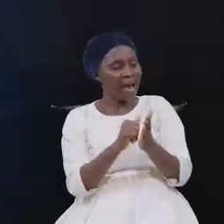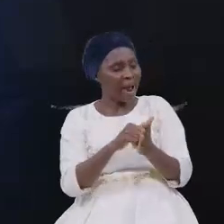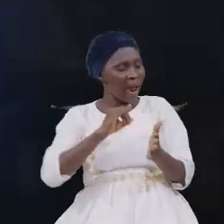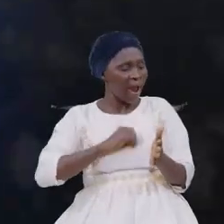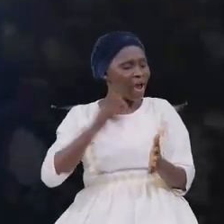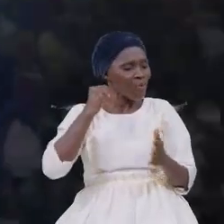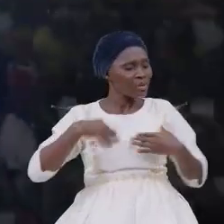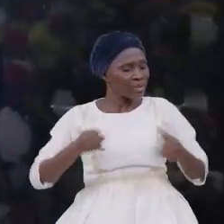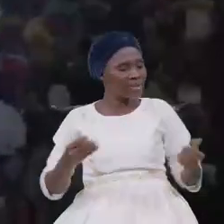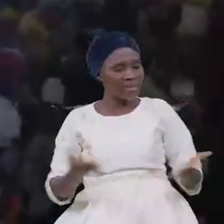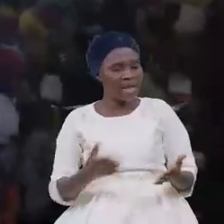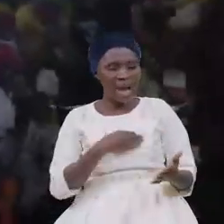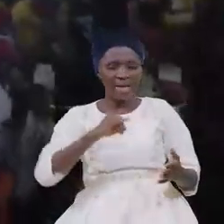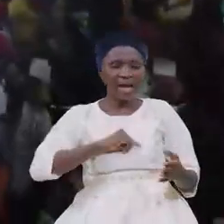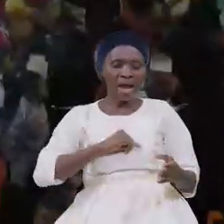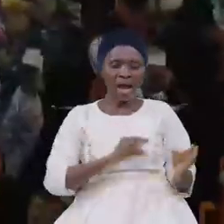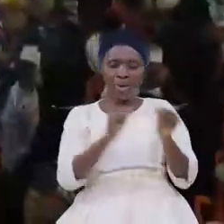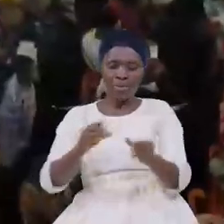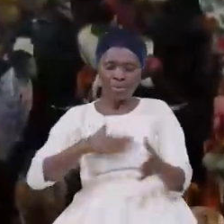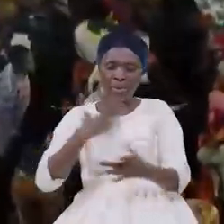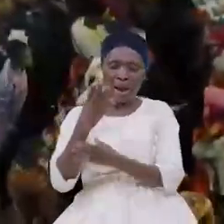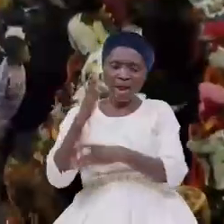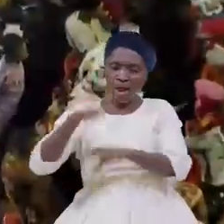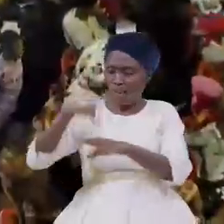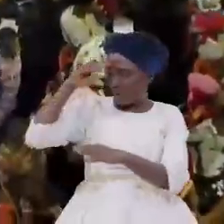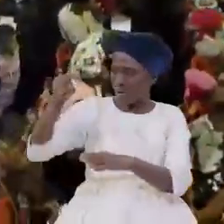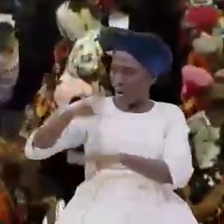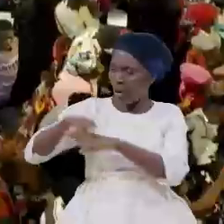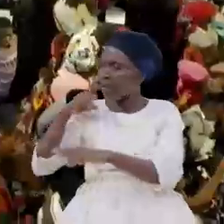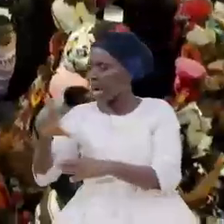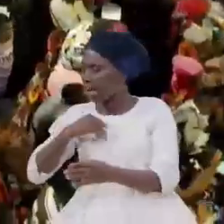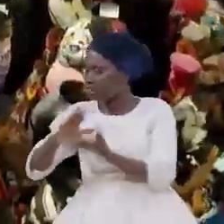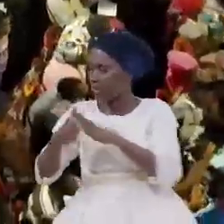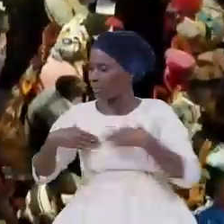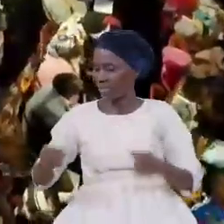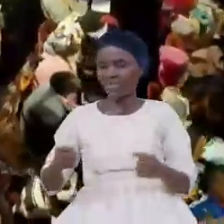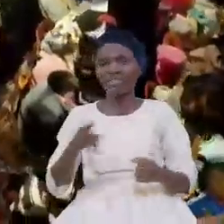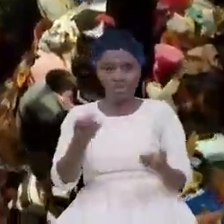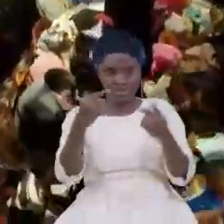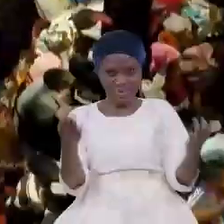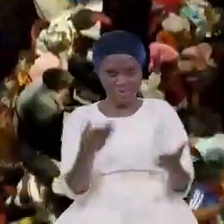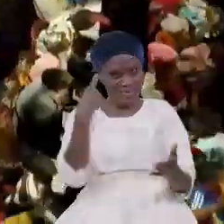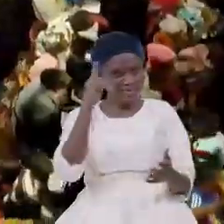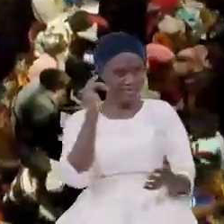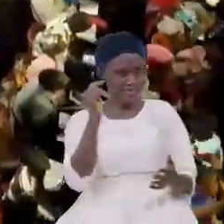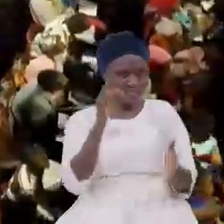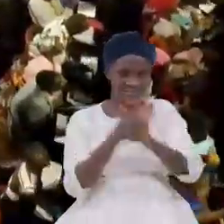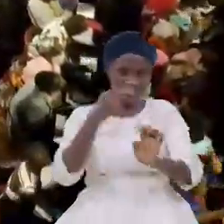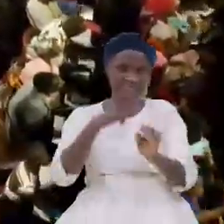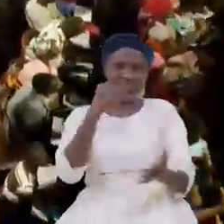I laid hands on him, on her, and she was healed. You'll come and give your testimony.